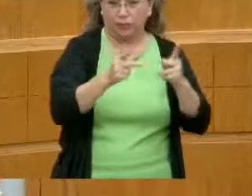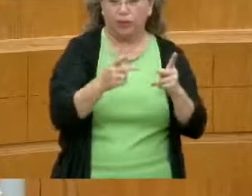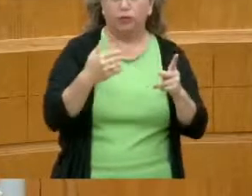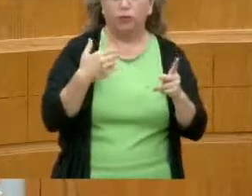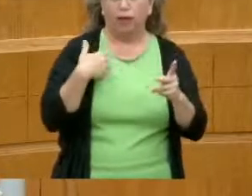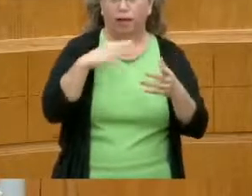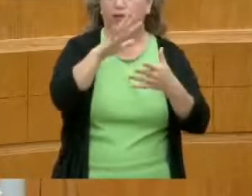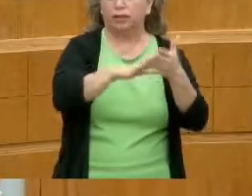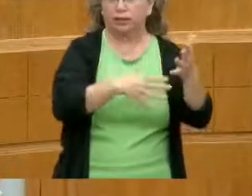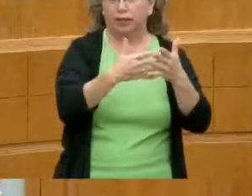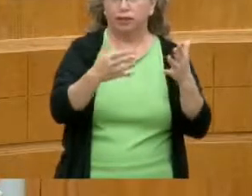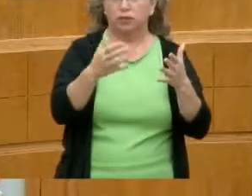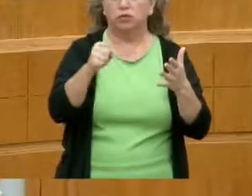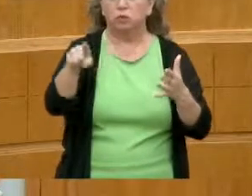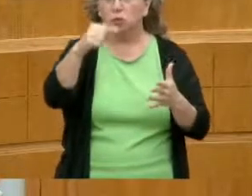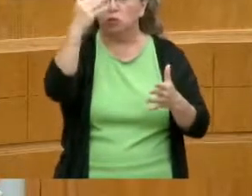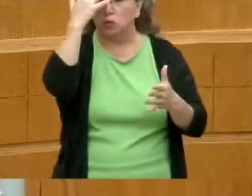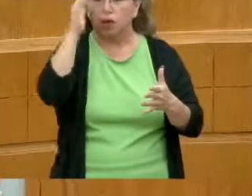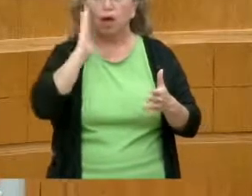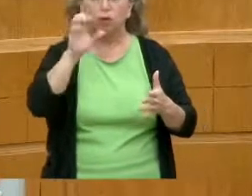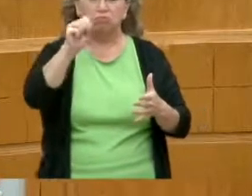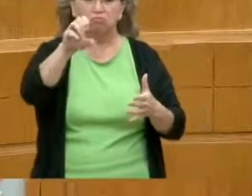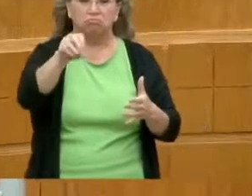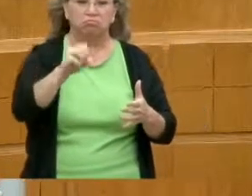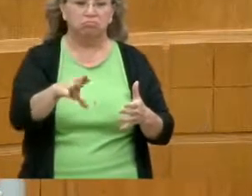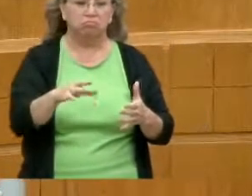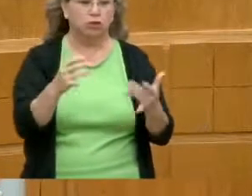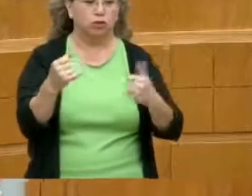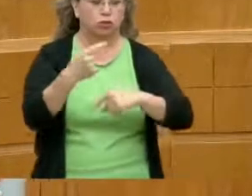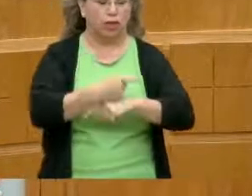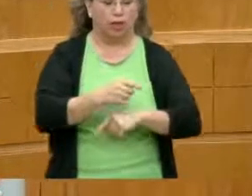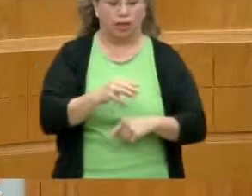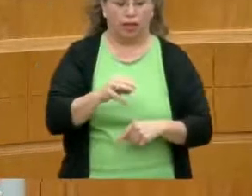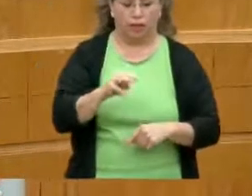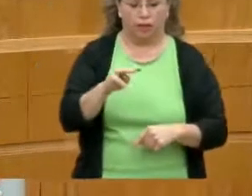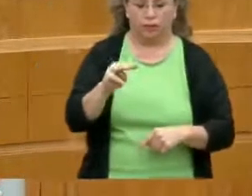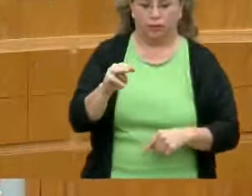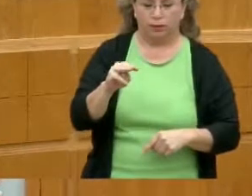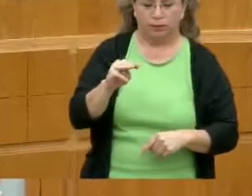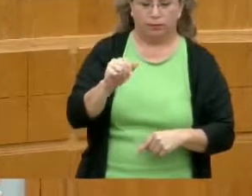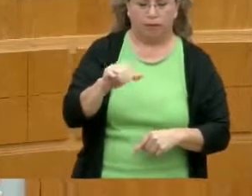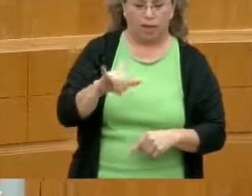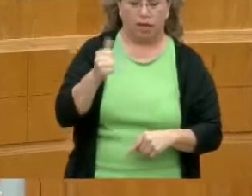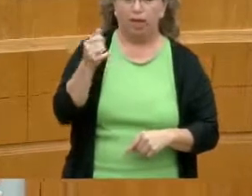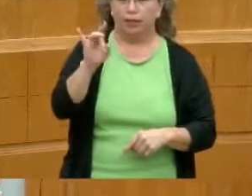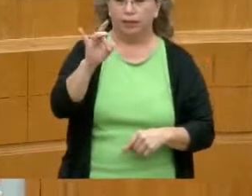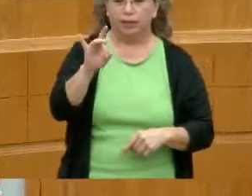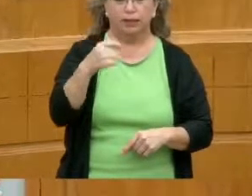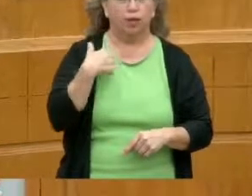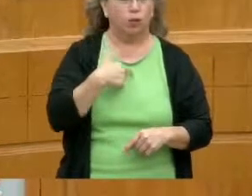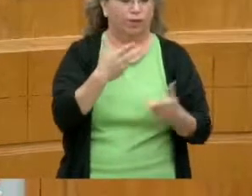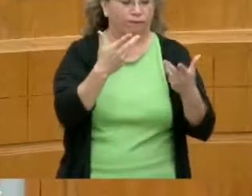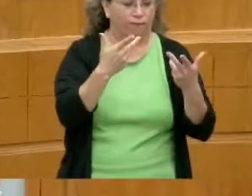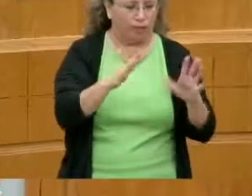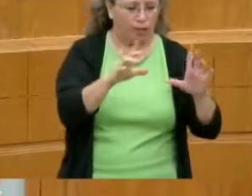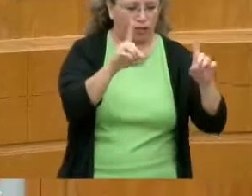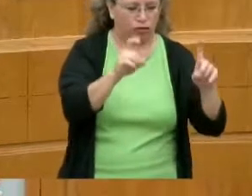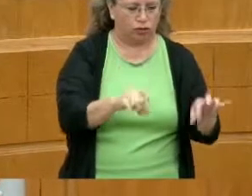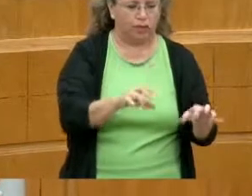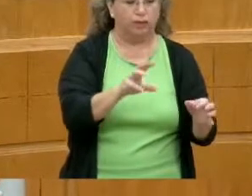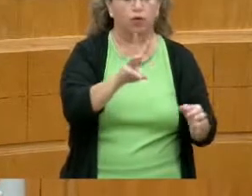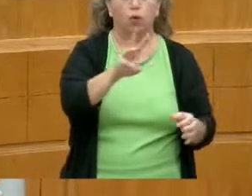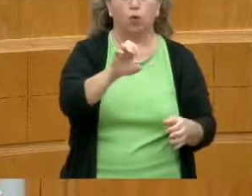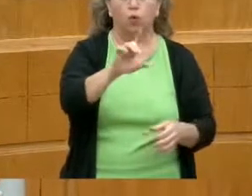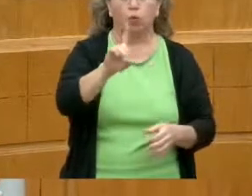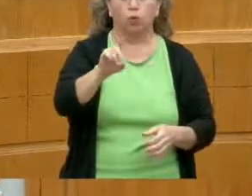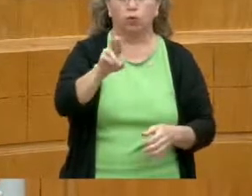here so people know. But today, if today's the 18th, we did Woolridge Place